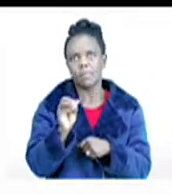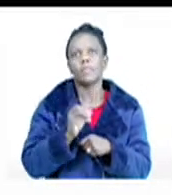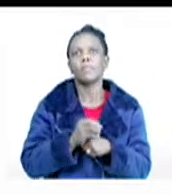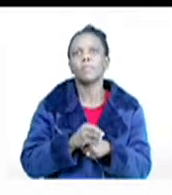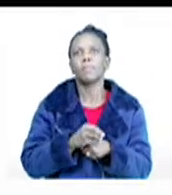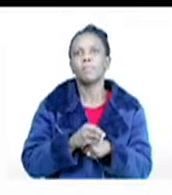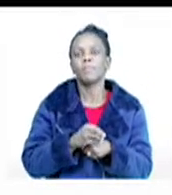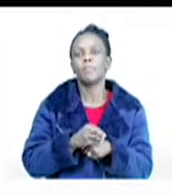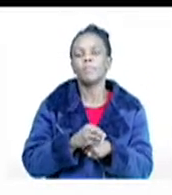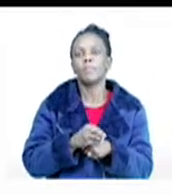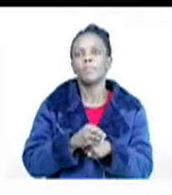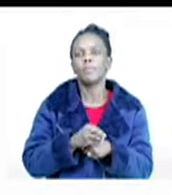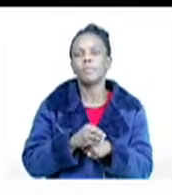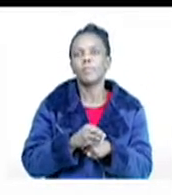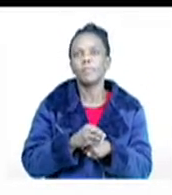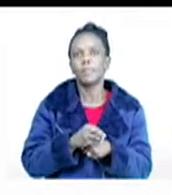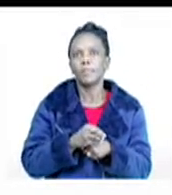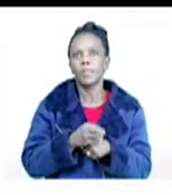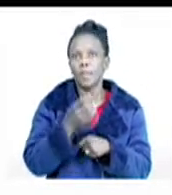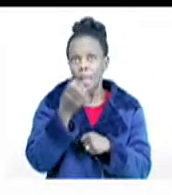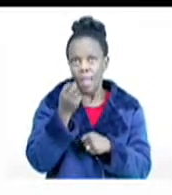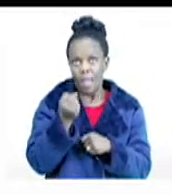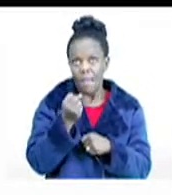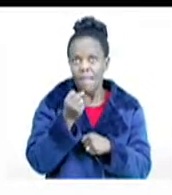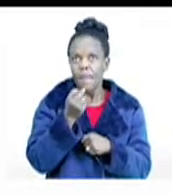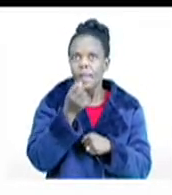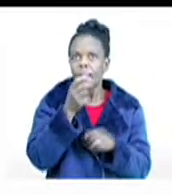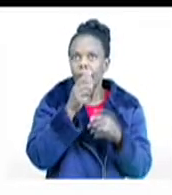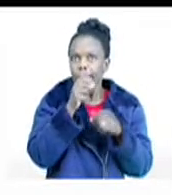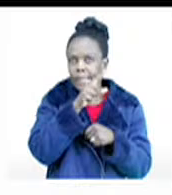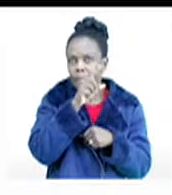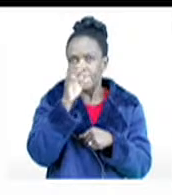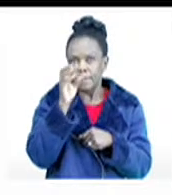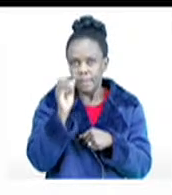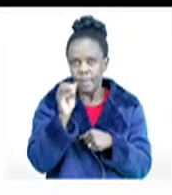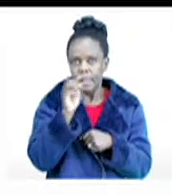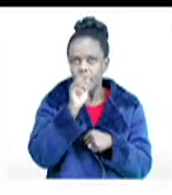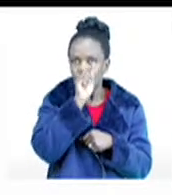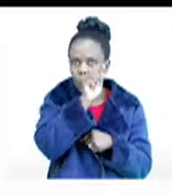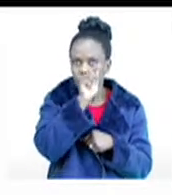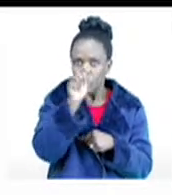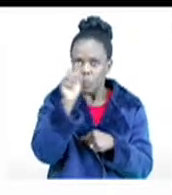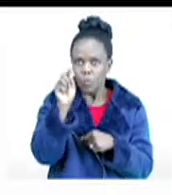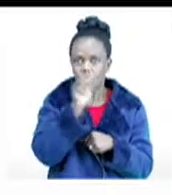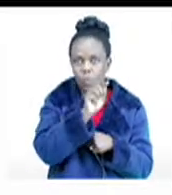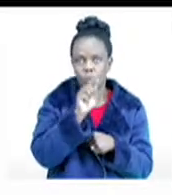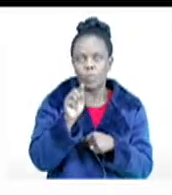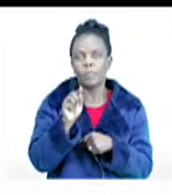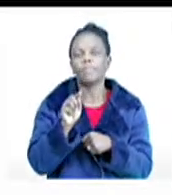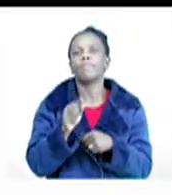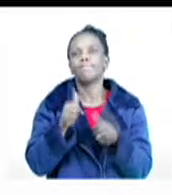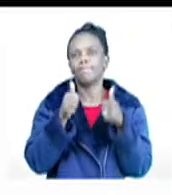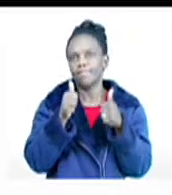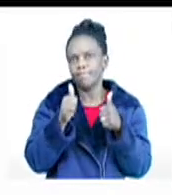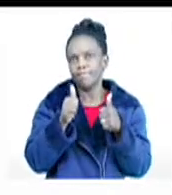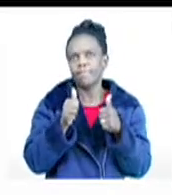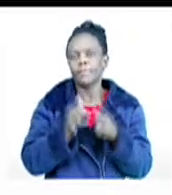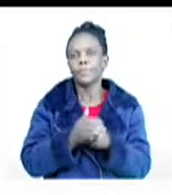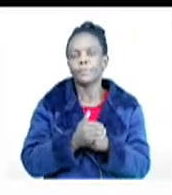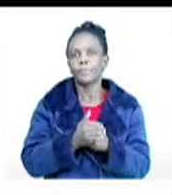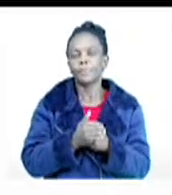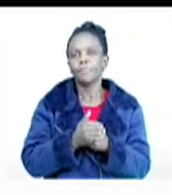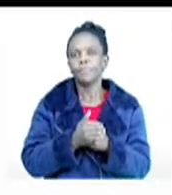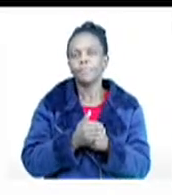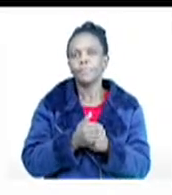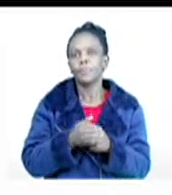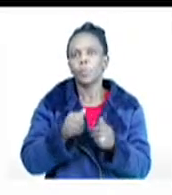1, 2, 3, 4, 5, 6, 7, 8, 9, 10. They are 10 dots. If you counted with me, well done. Good job. Let's